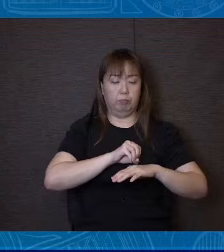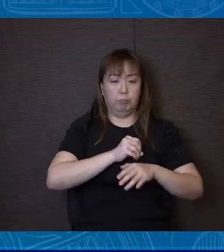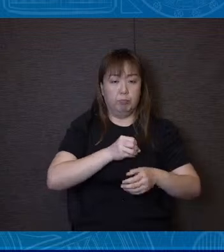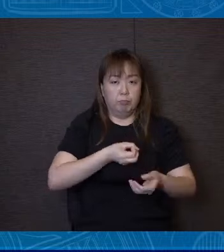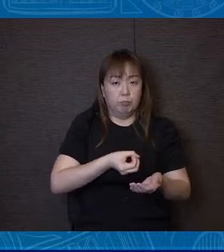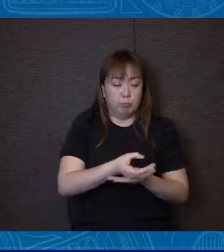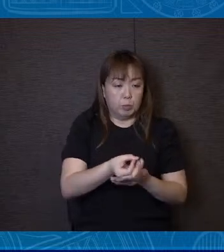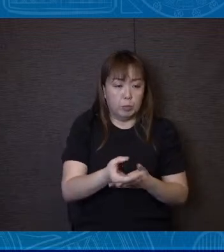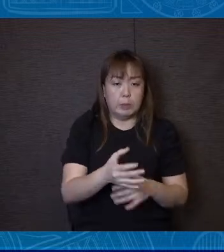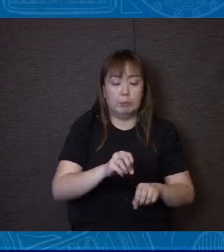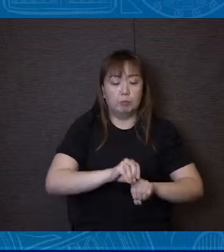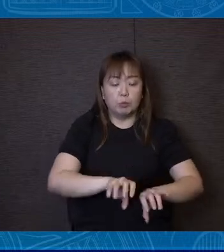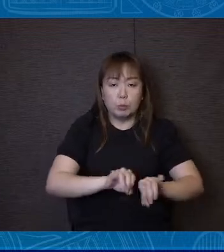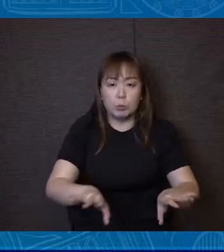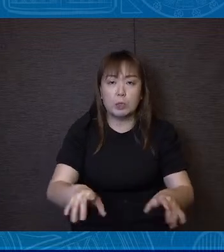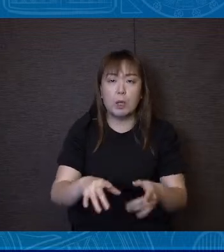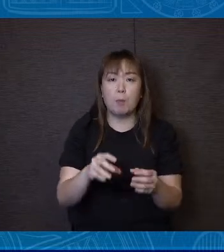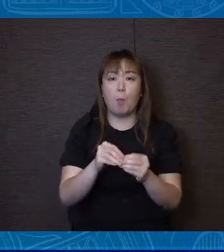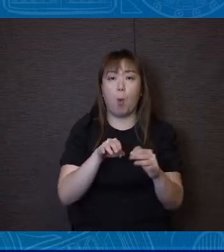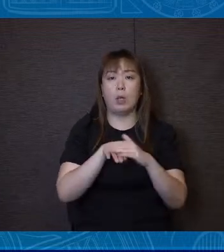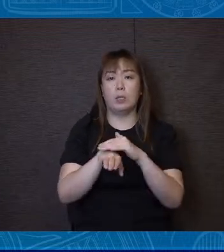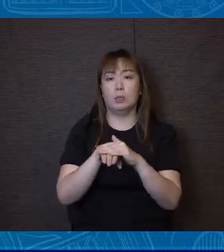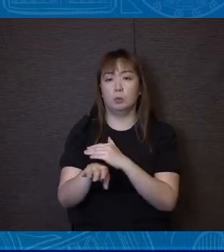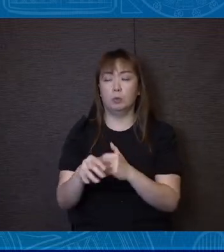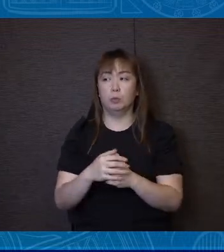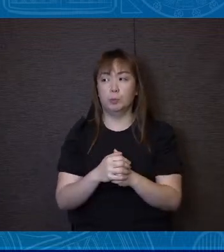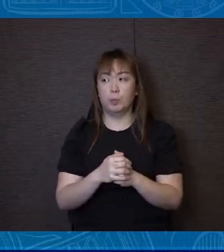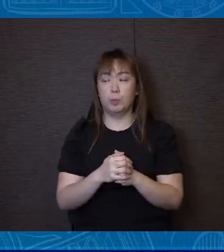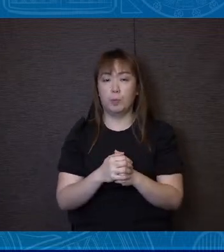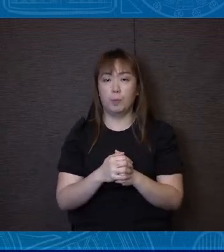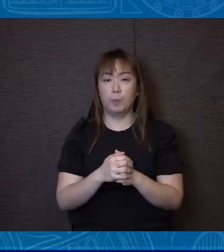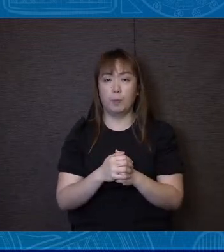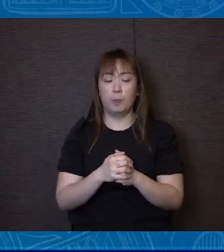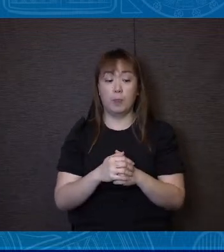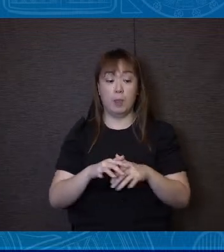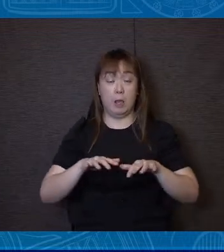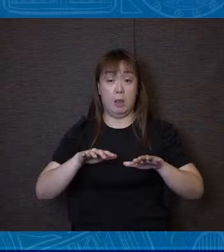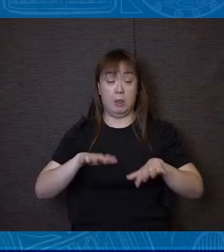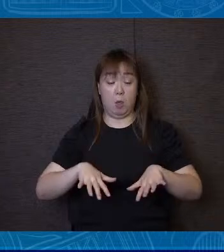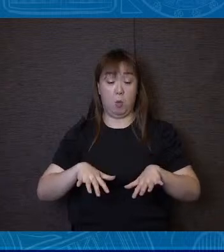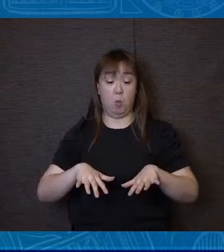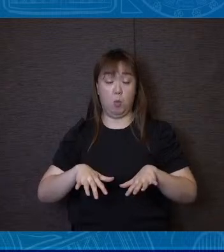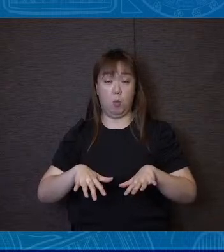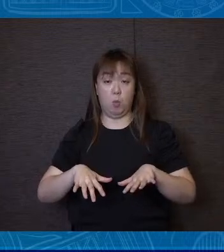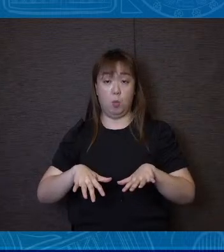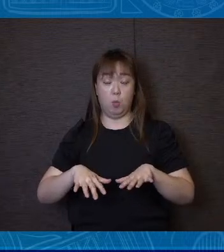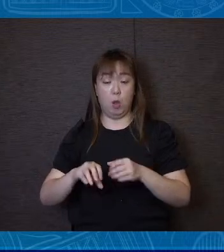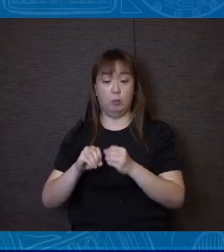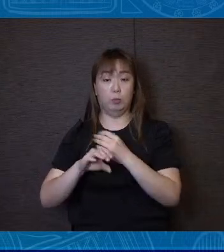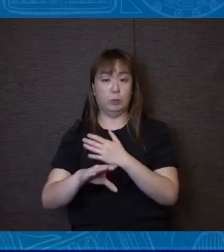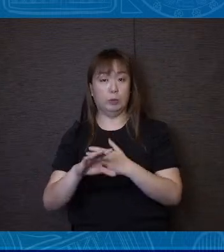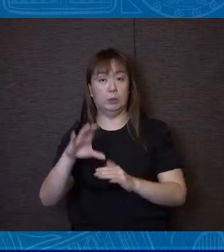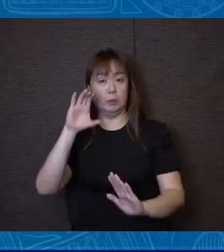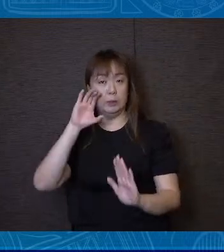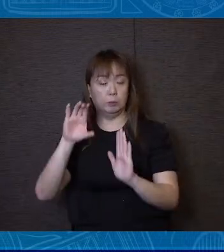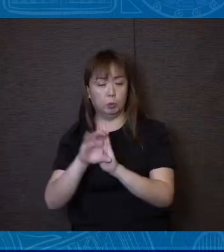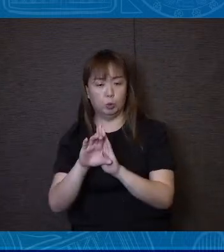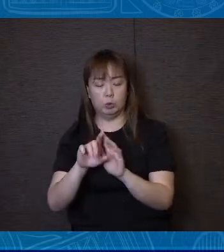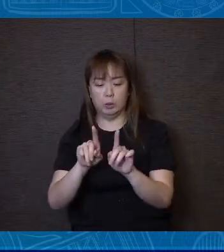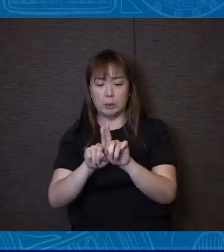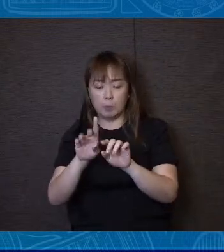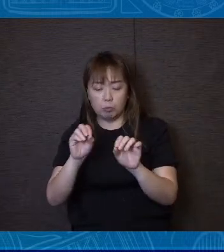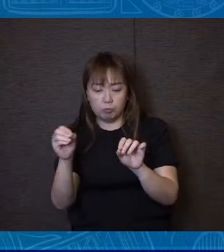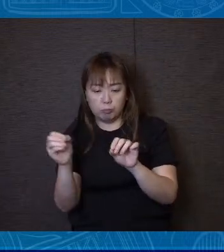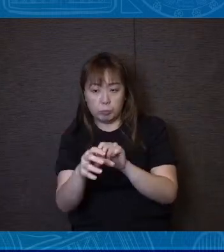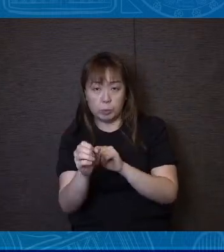more accessible. And then lastly, we are now able to send symbols and images over cell broadcast